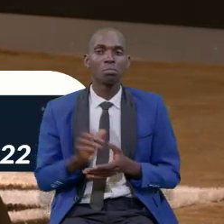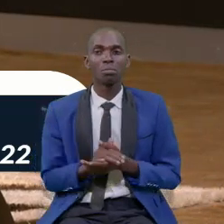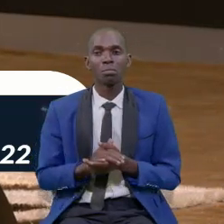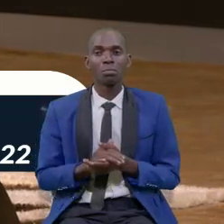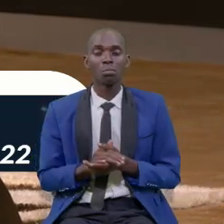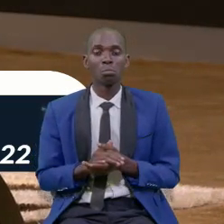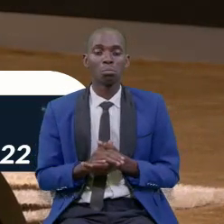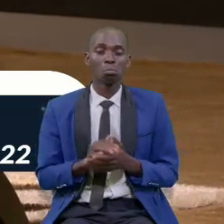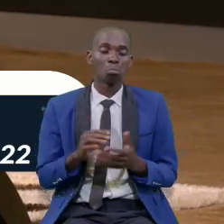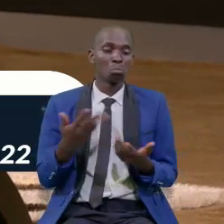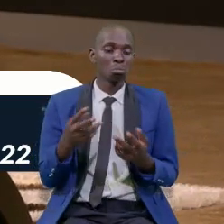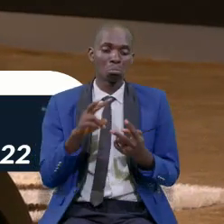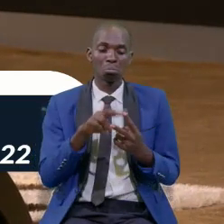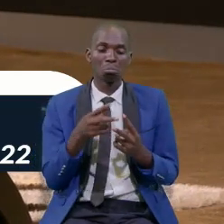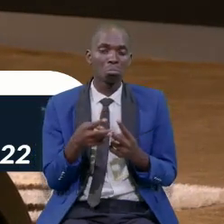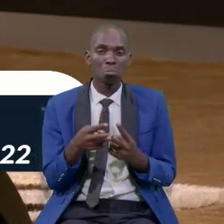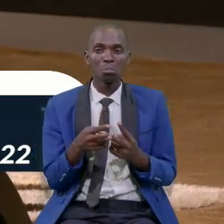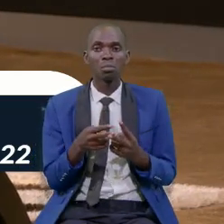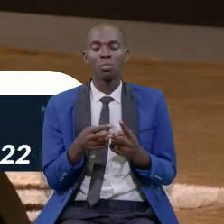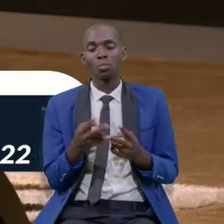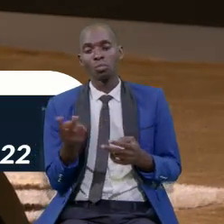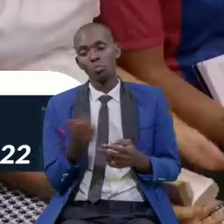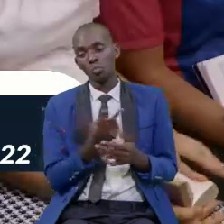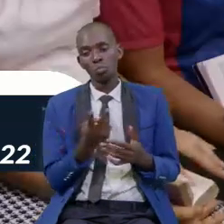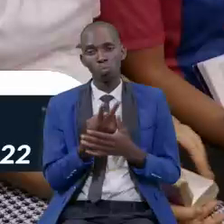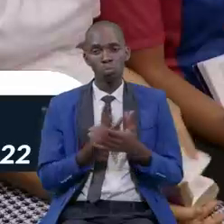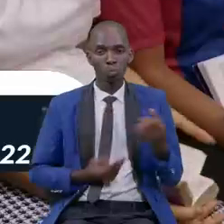of them twain,